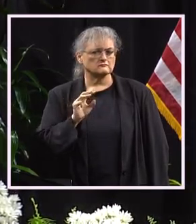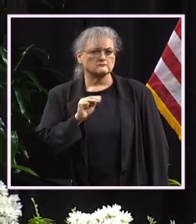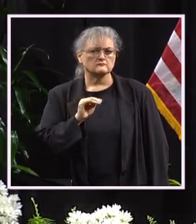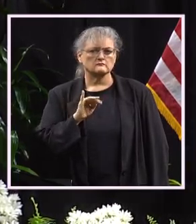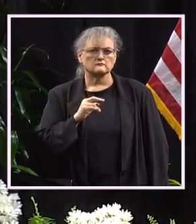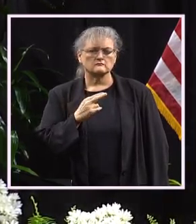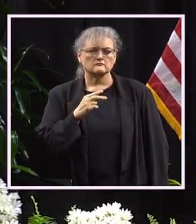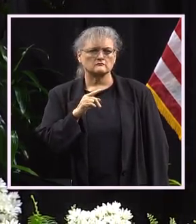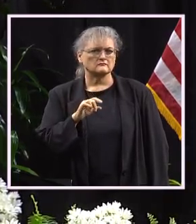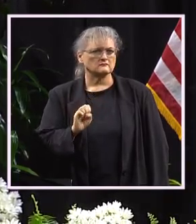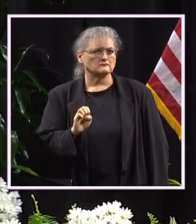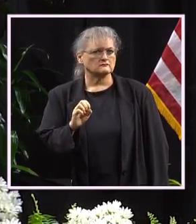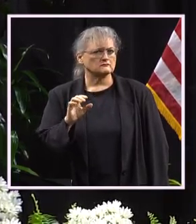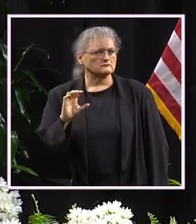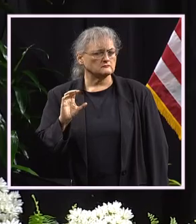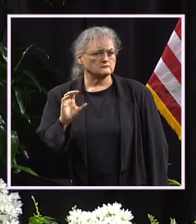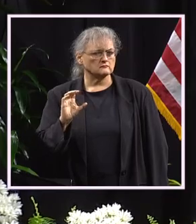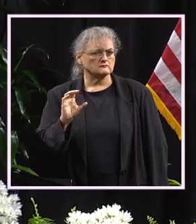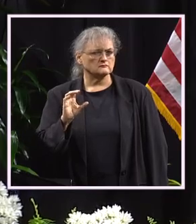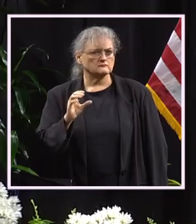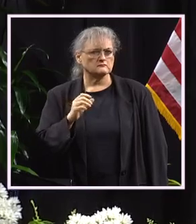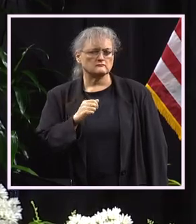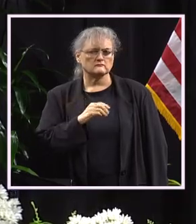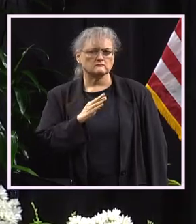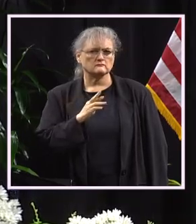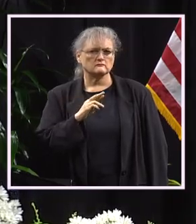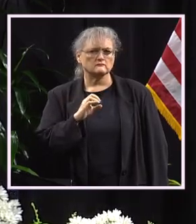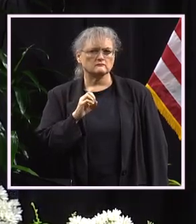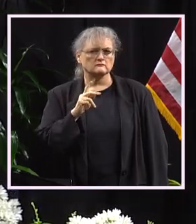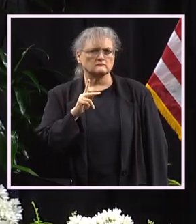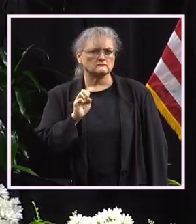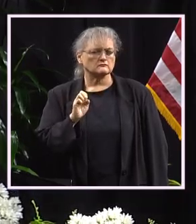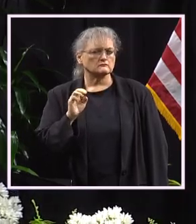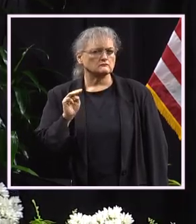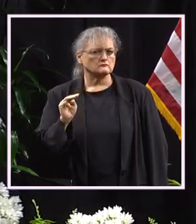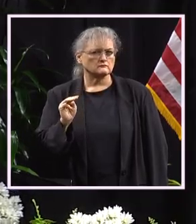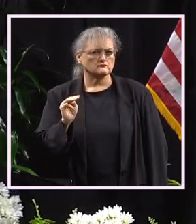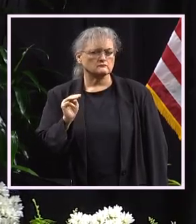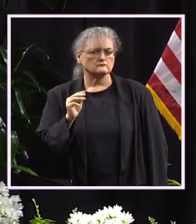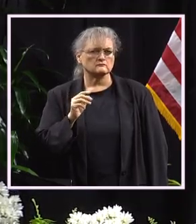Renee Castro, magna cum laude. Brooke K. Montemayor, cum laude.